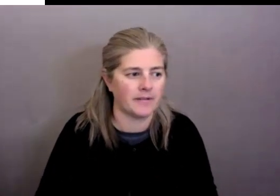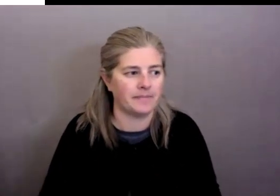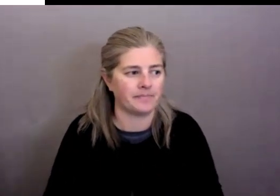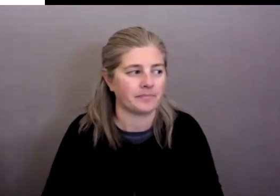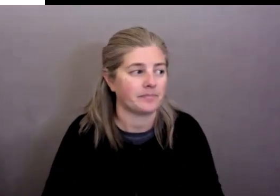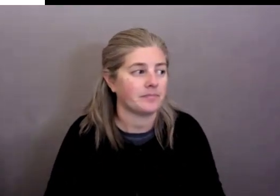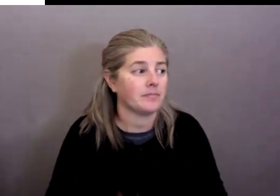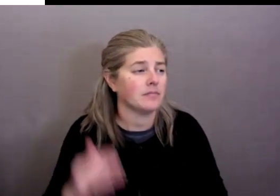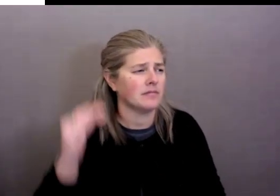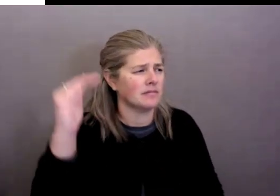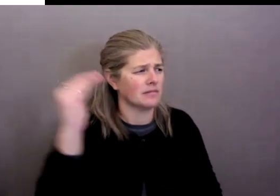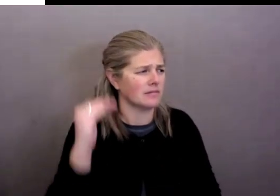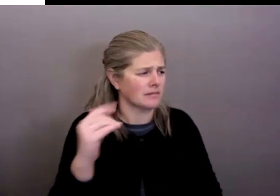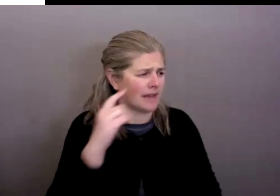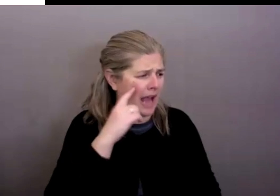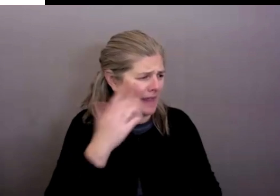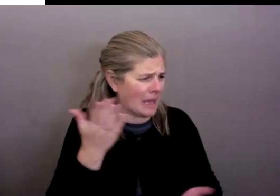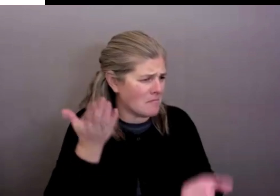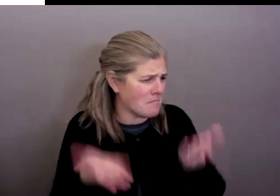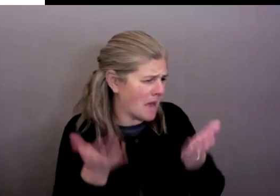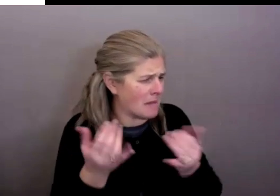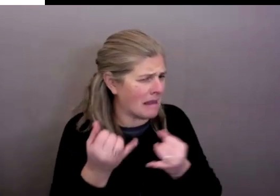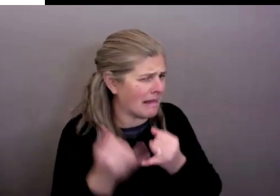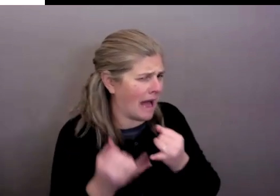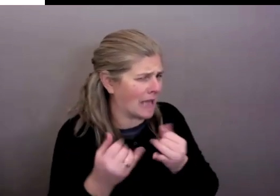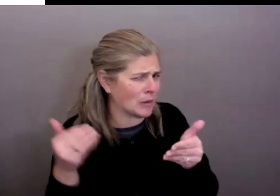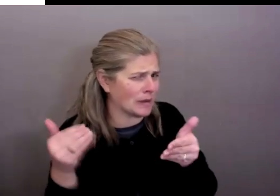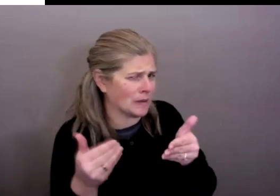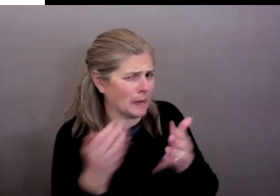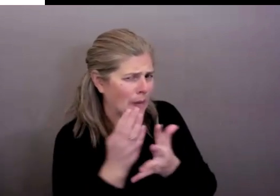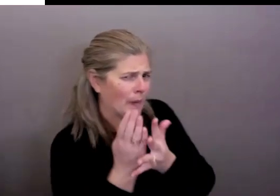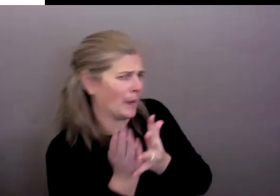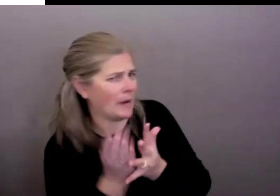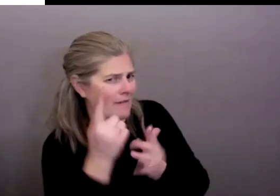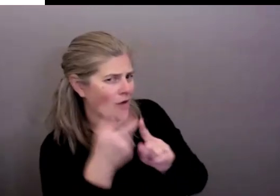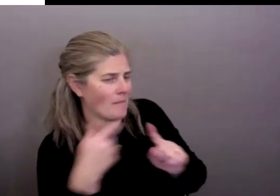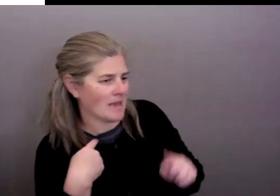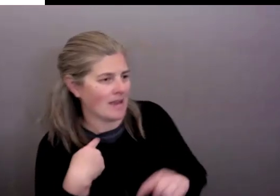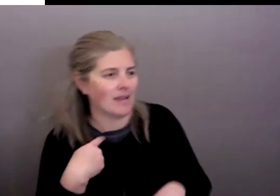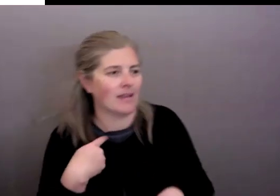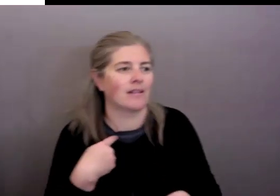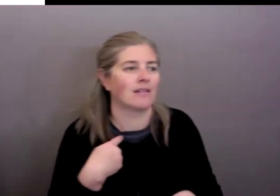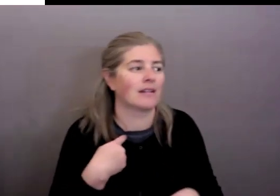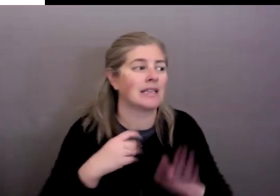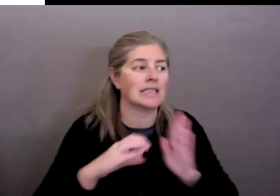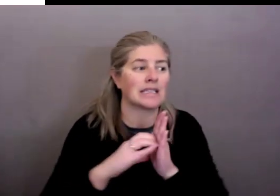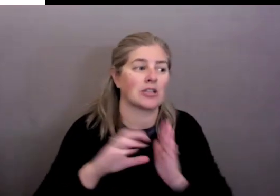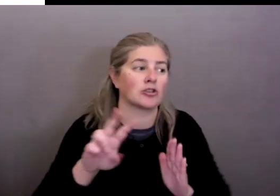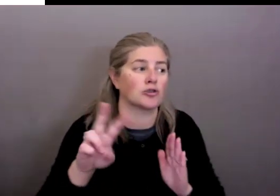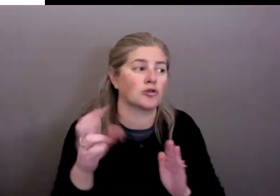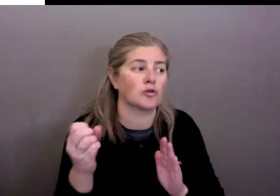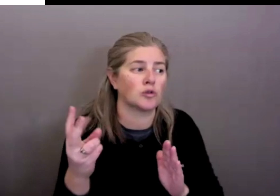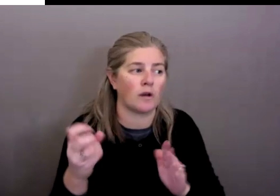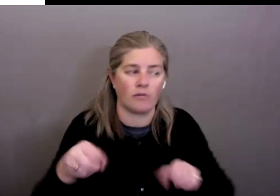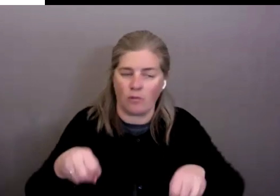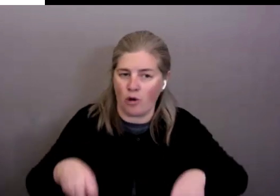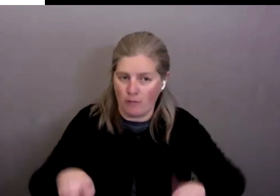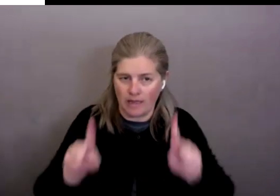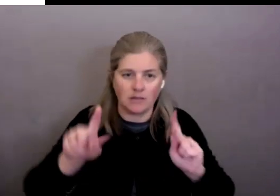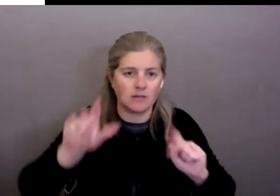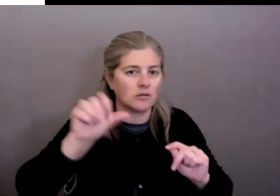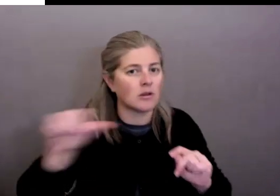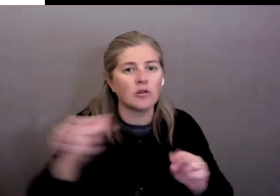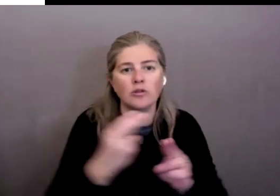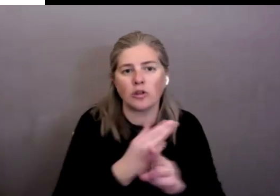Next, and I think possibly the last, or one of the last slides for me, Section 212 permits AAAs to use Older Americans